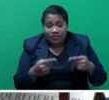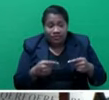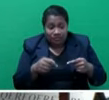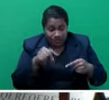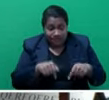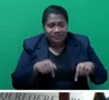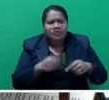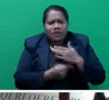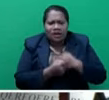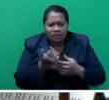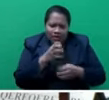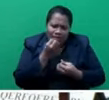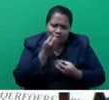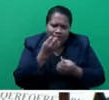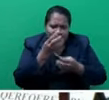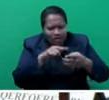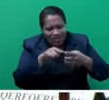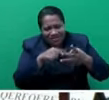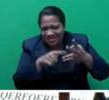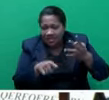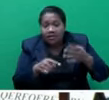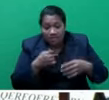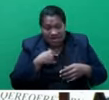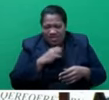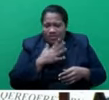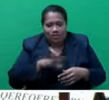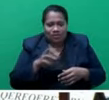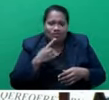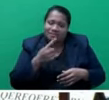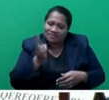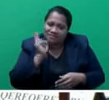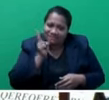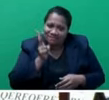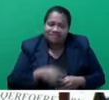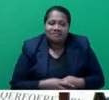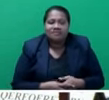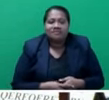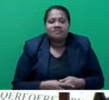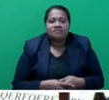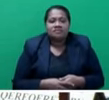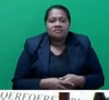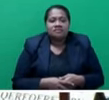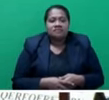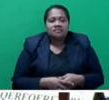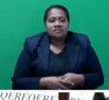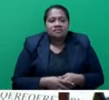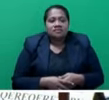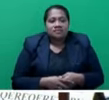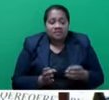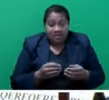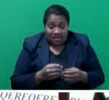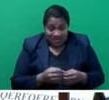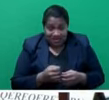issues, and I don't intend to repeat them. As highlighted by Honourable